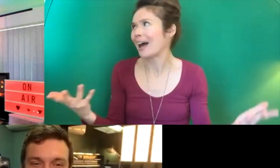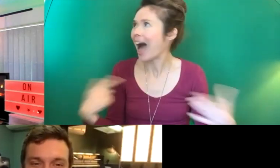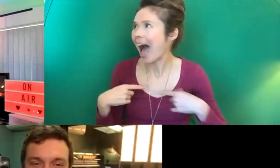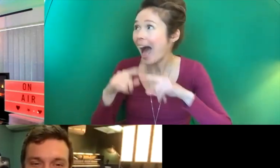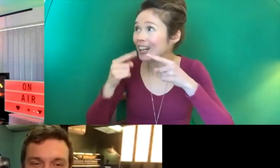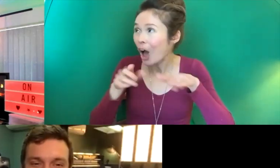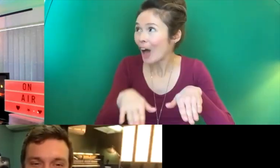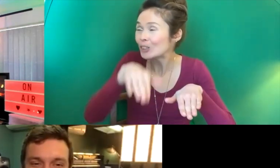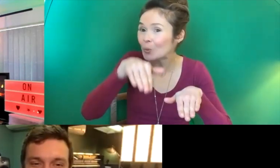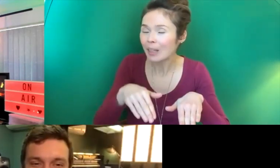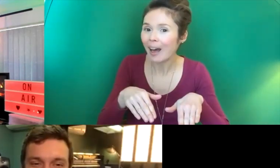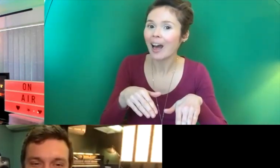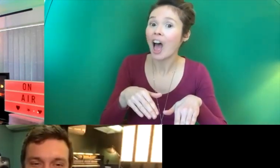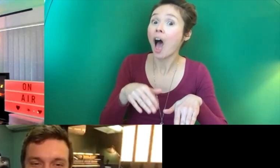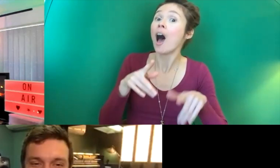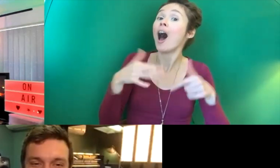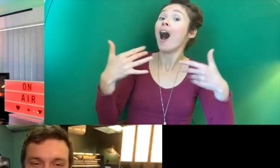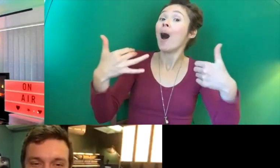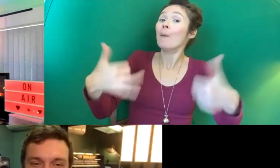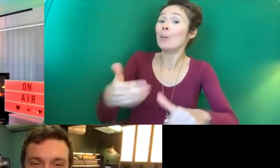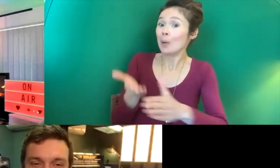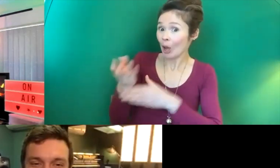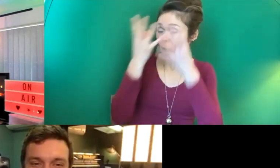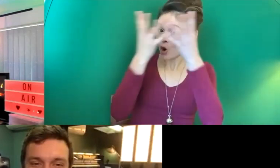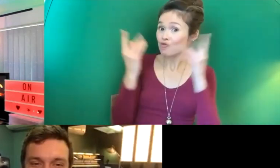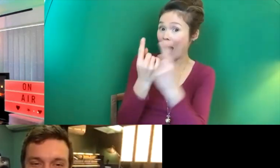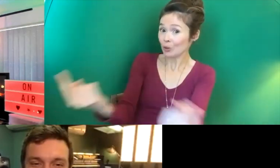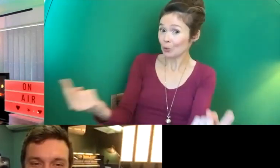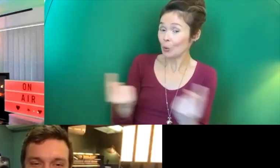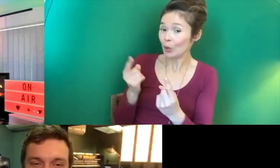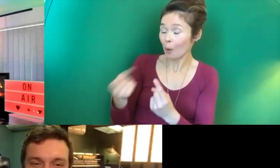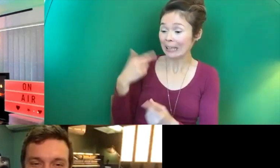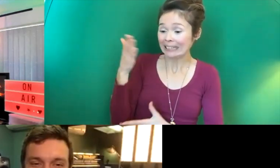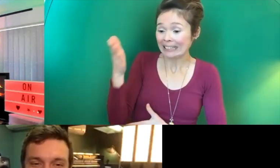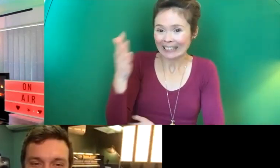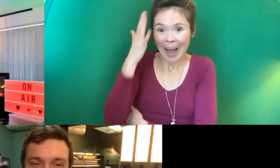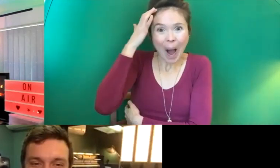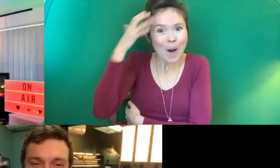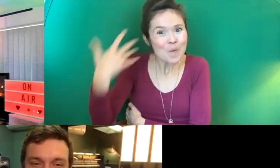and we suddenly realised that there was this automated bin, it was just like